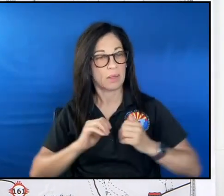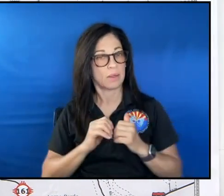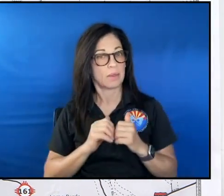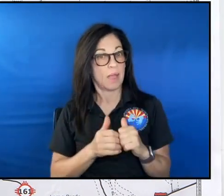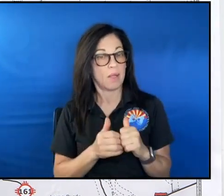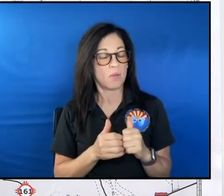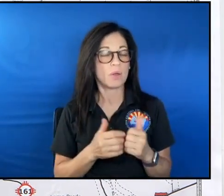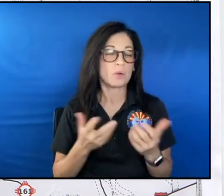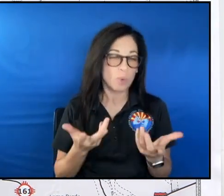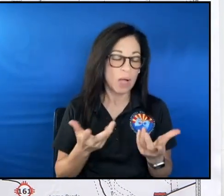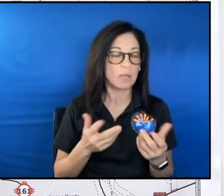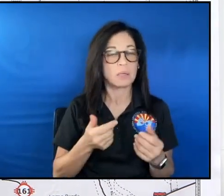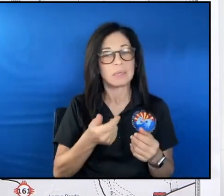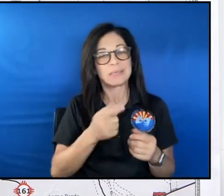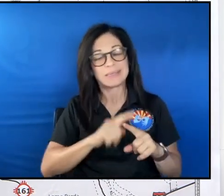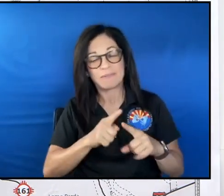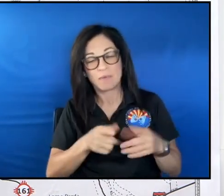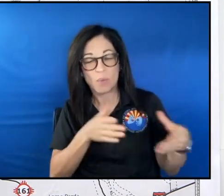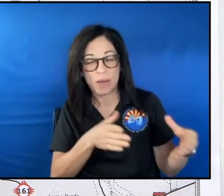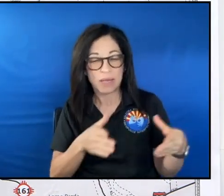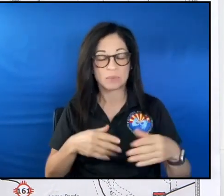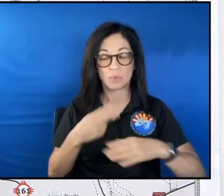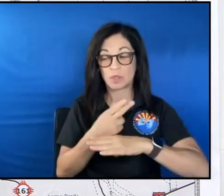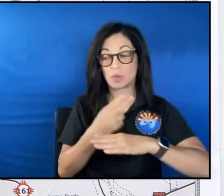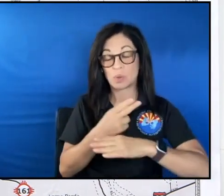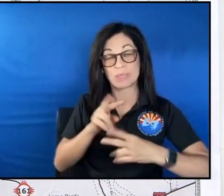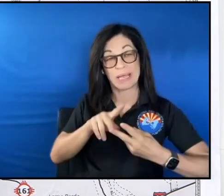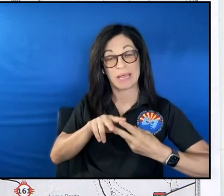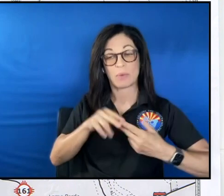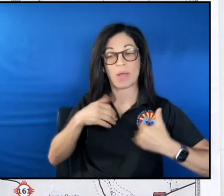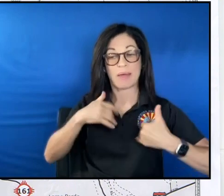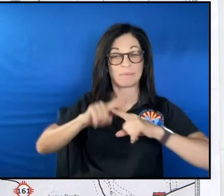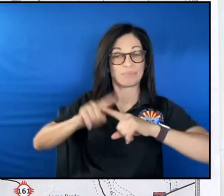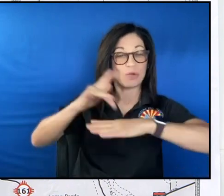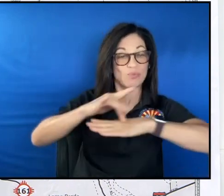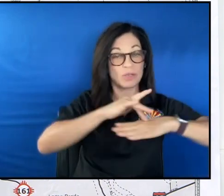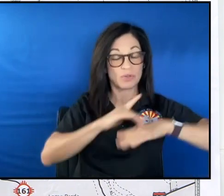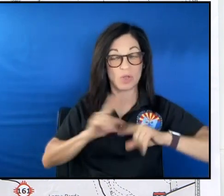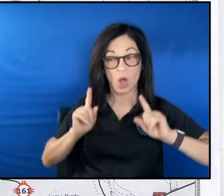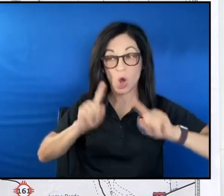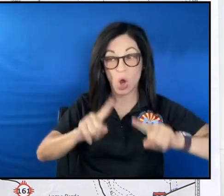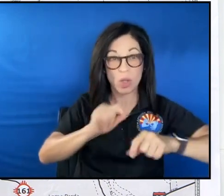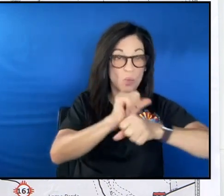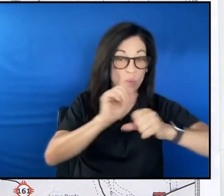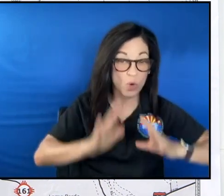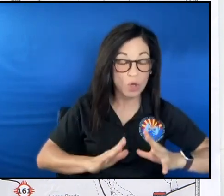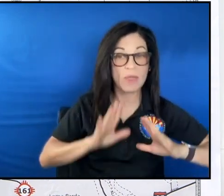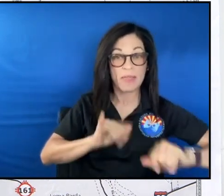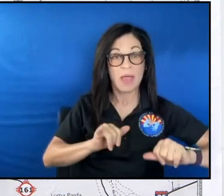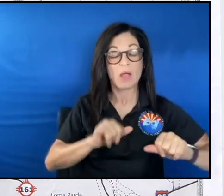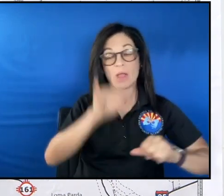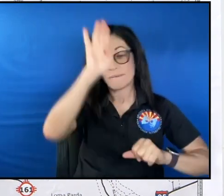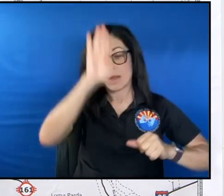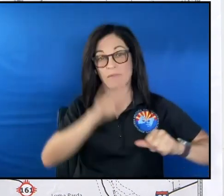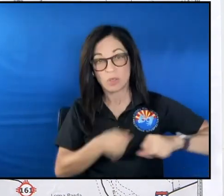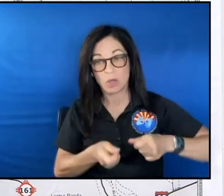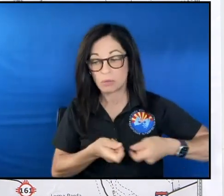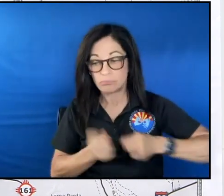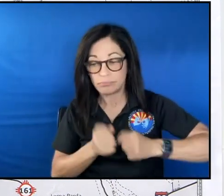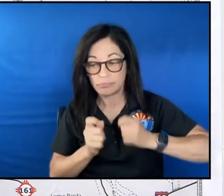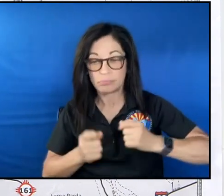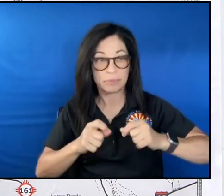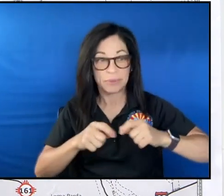by resources physically securing that fire's edge with hand line, dozer line, whatever the case may be, or it